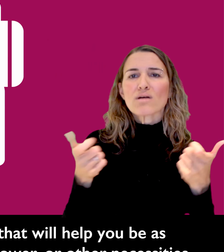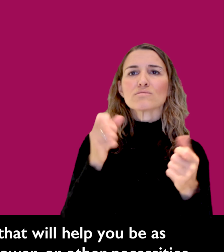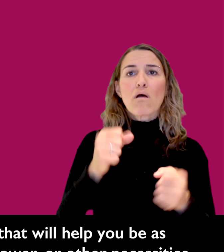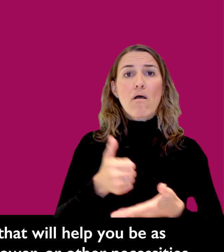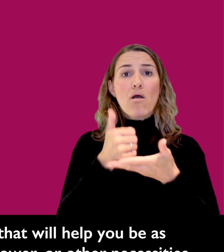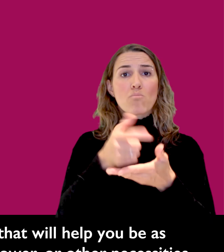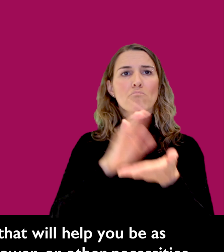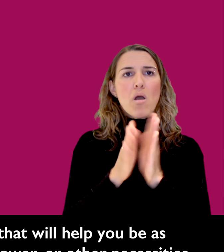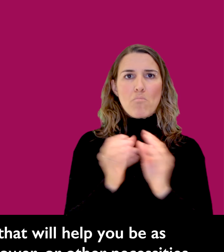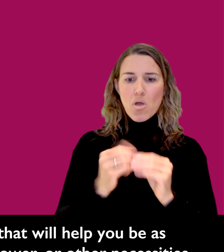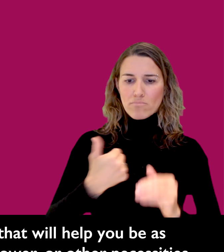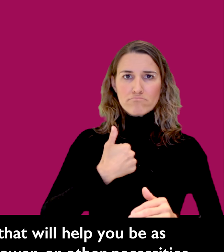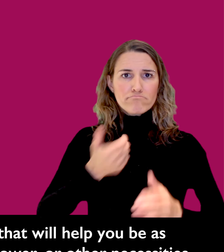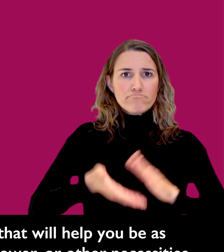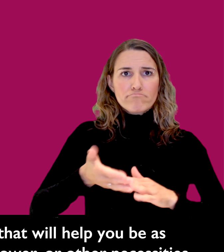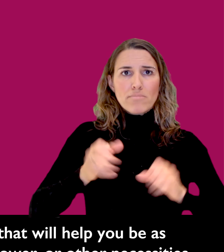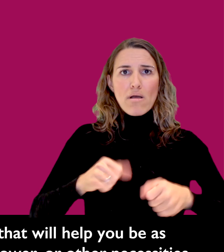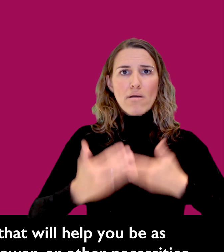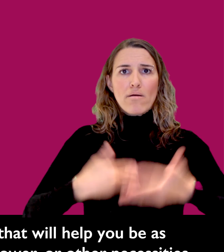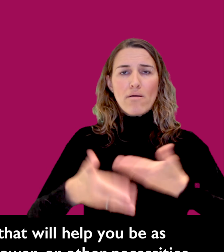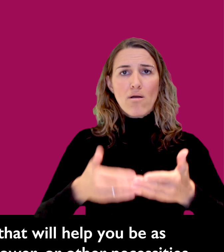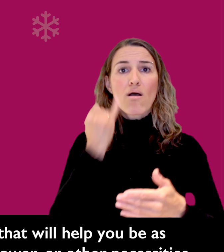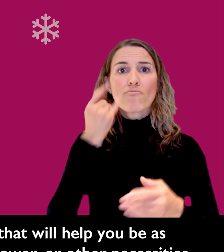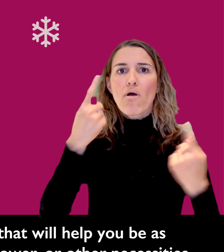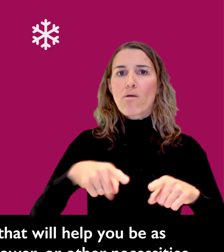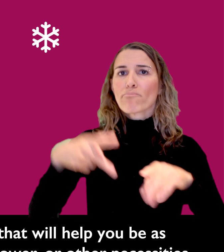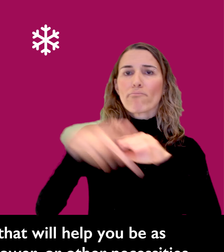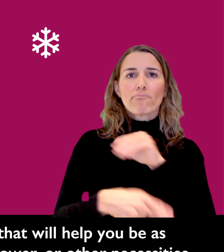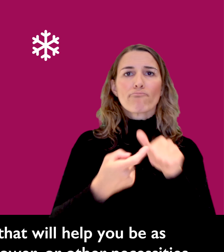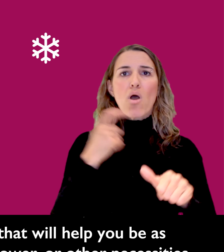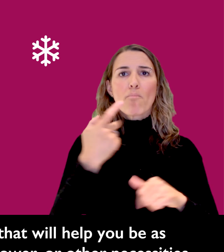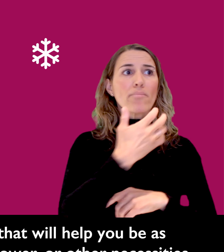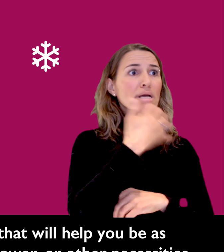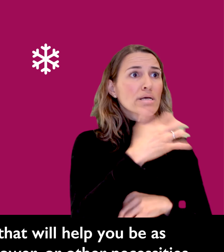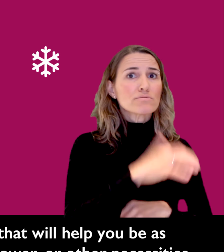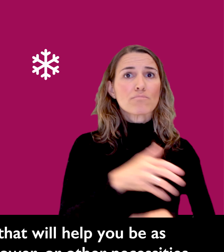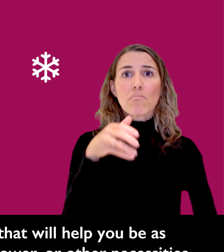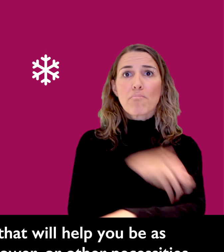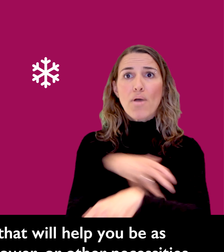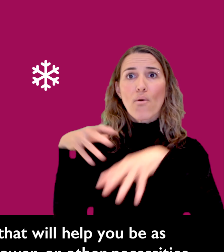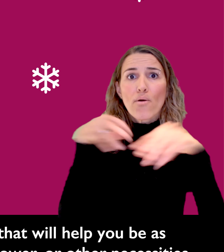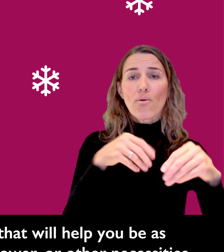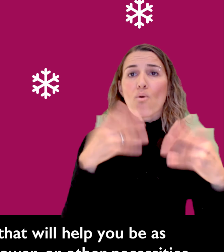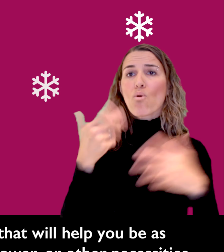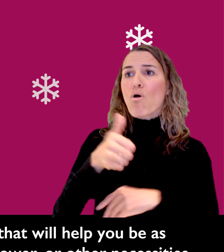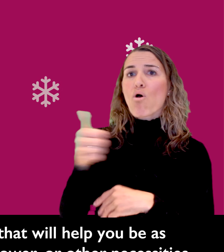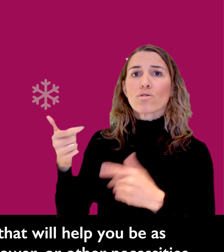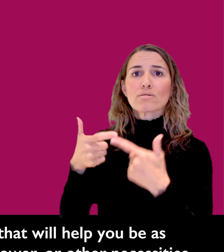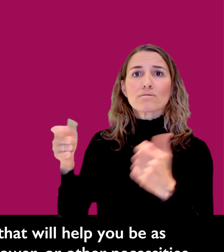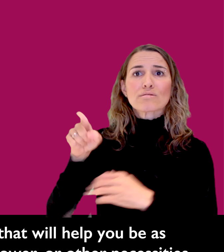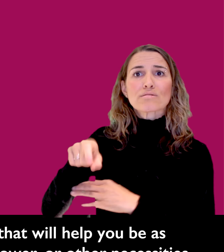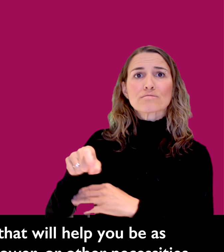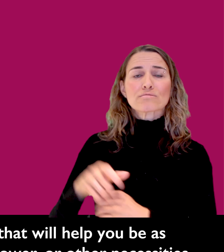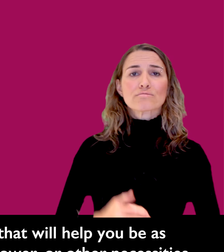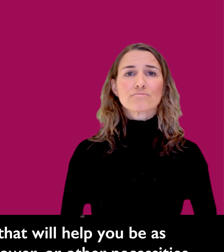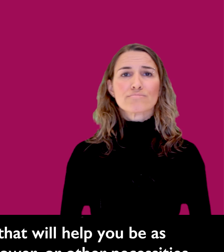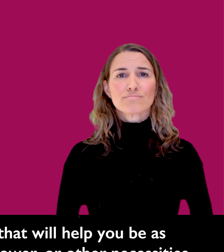you be as self-sufficient as possible if you're cut off from heat, power, or other necessities.